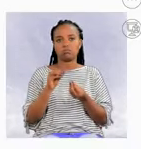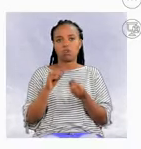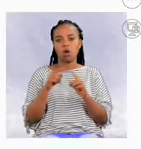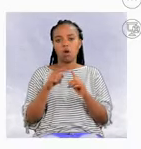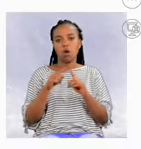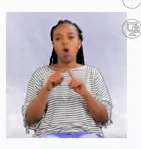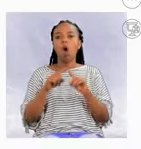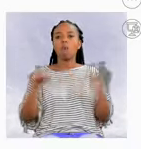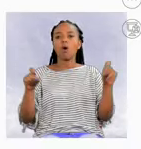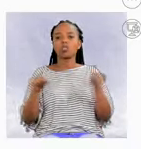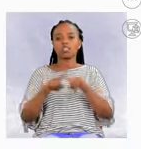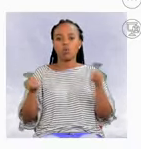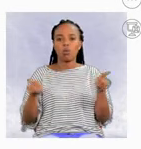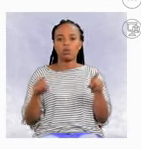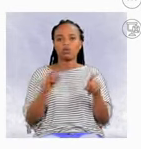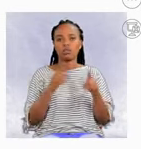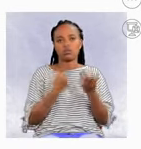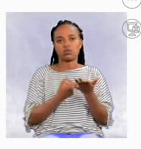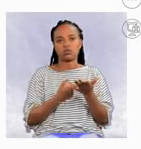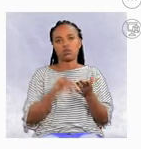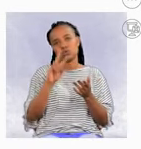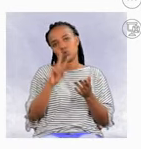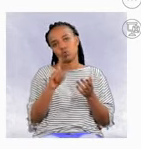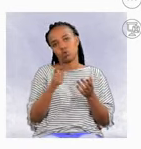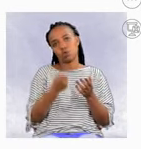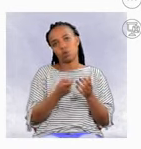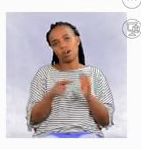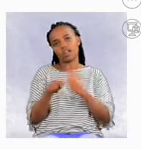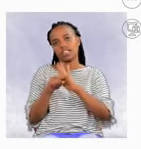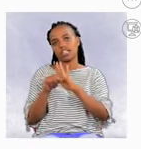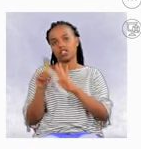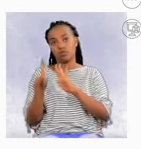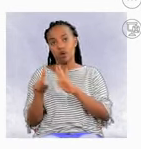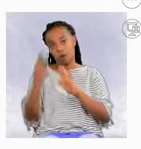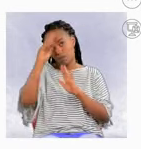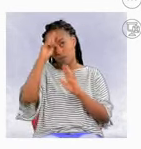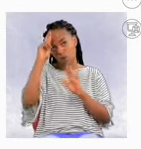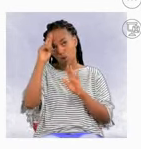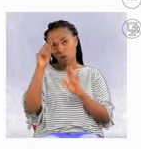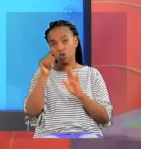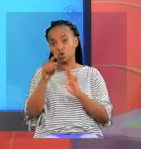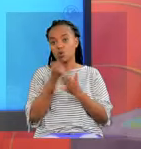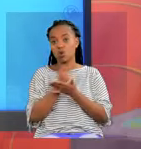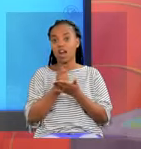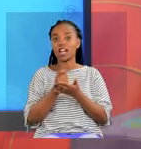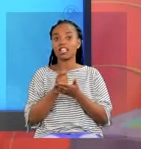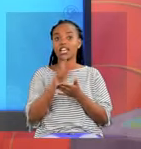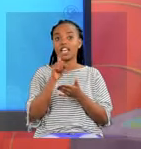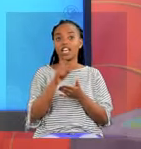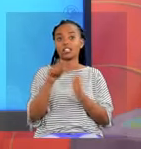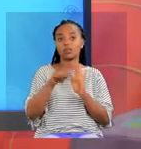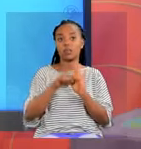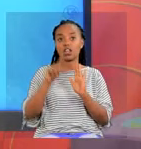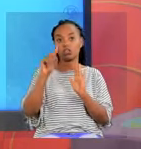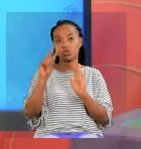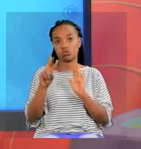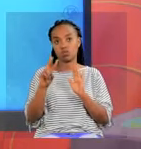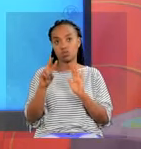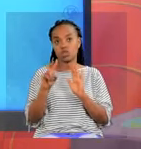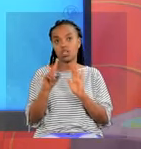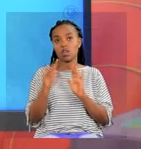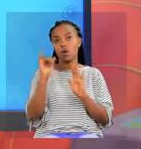The center 2, comma, negative 1, because, so when you write the equation, x minus 2.